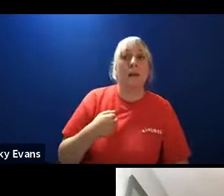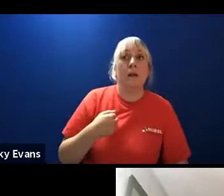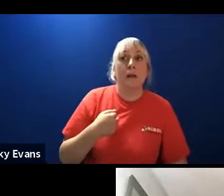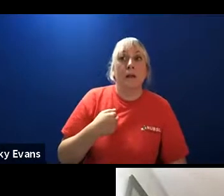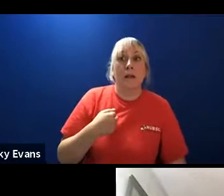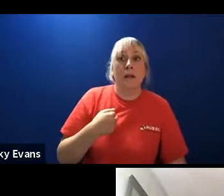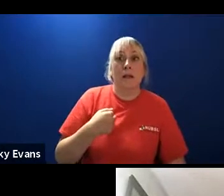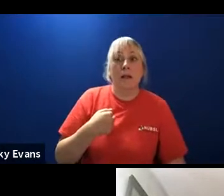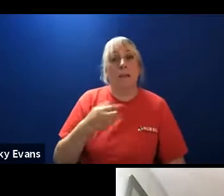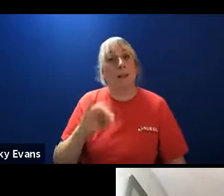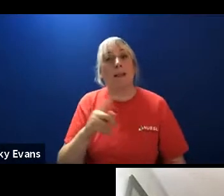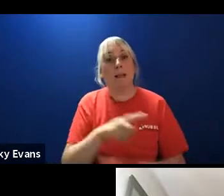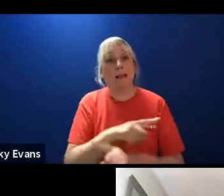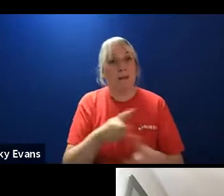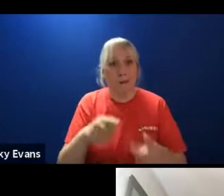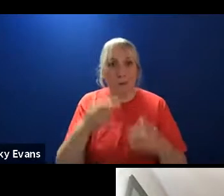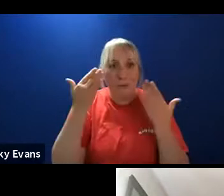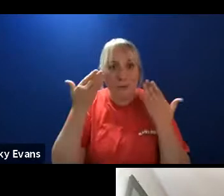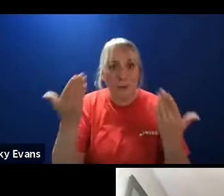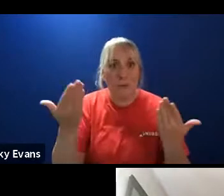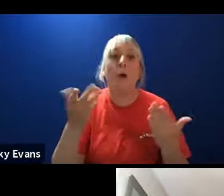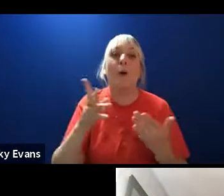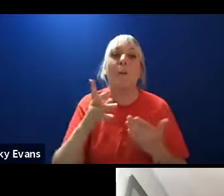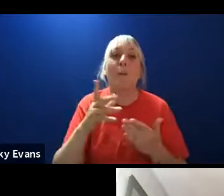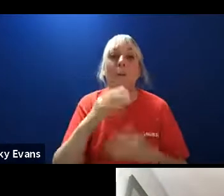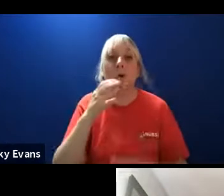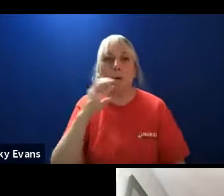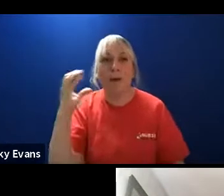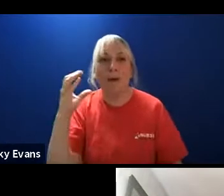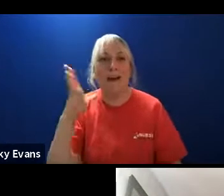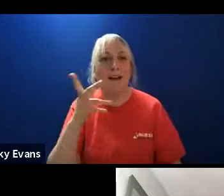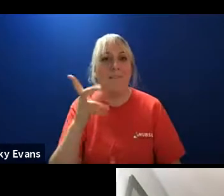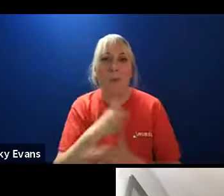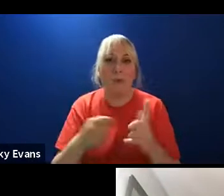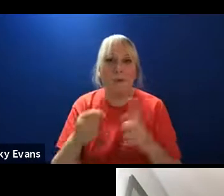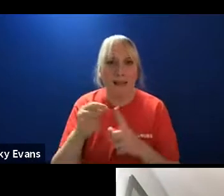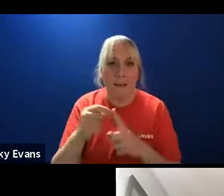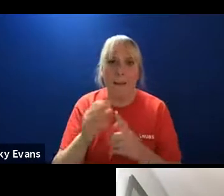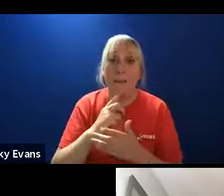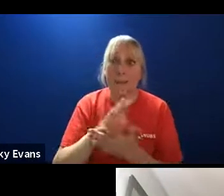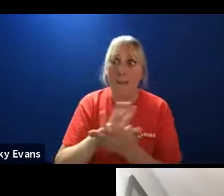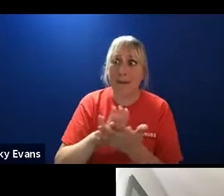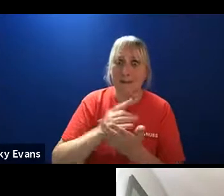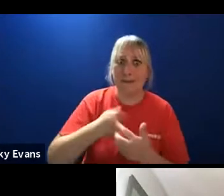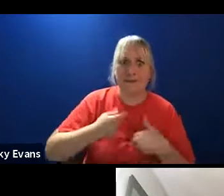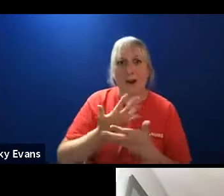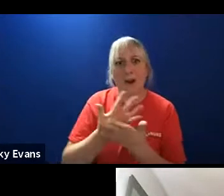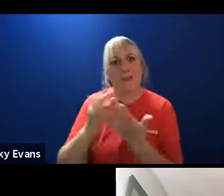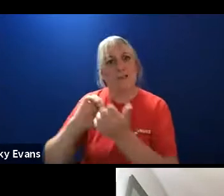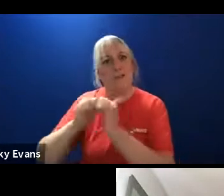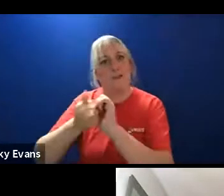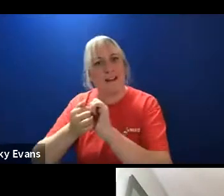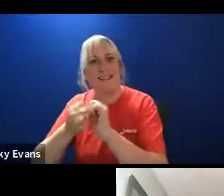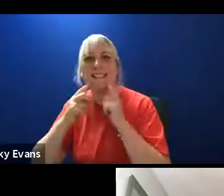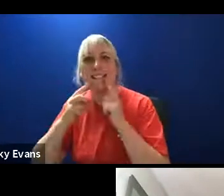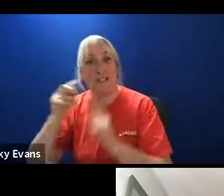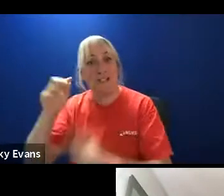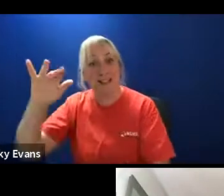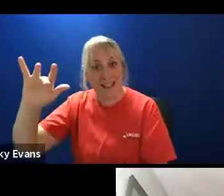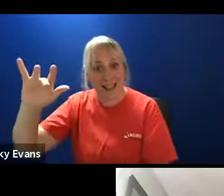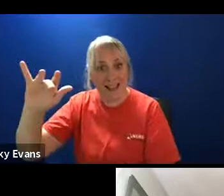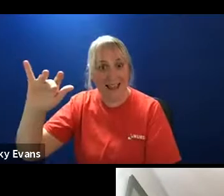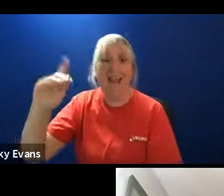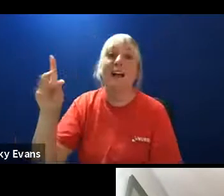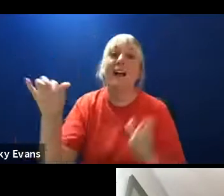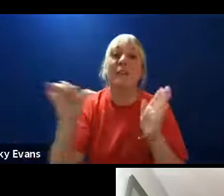people may not know, but Cuba has WhatsApp. So I often have messages from friends who are teachers in Cuba. The only problem is that they